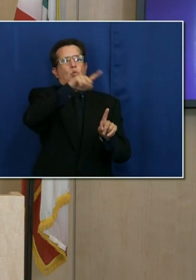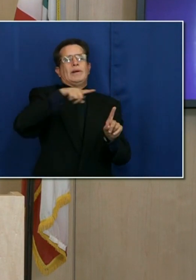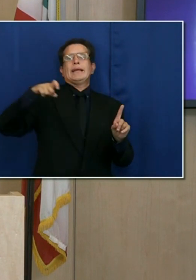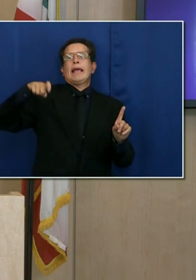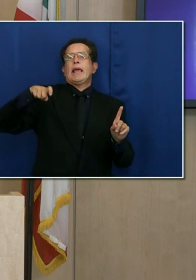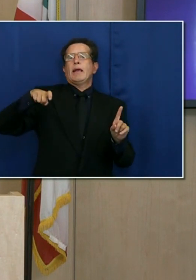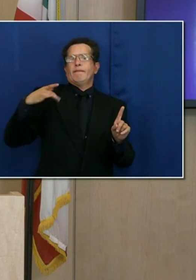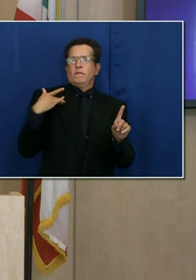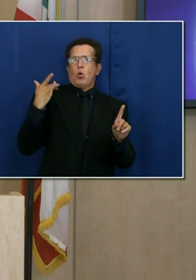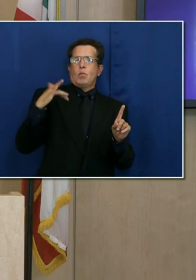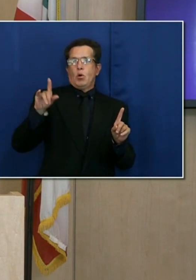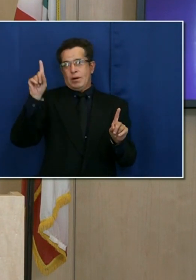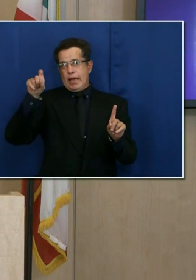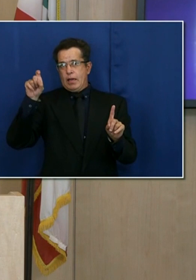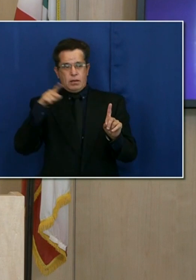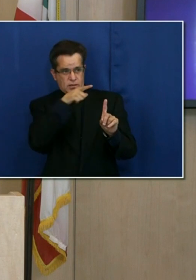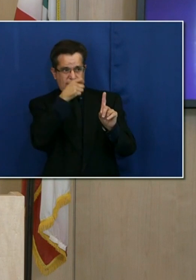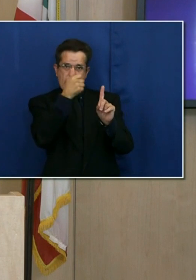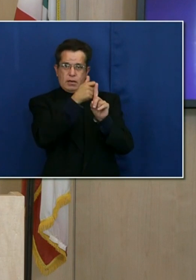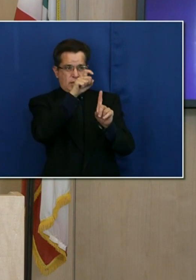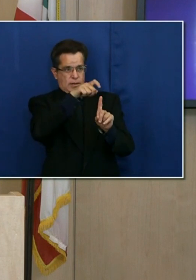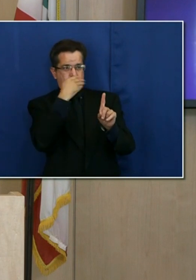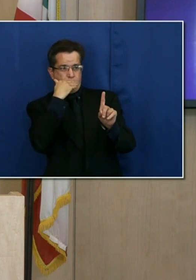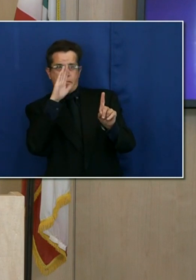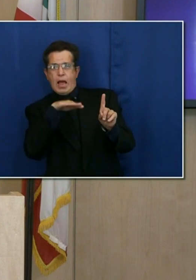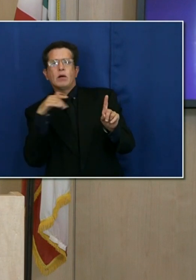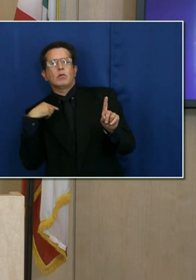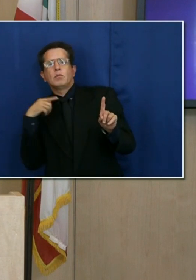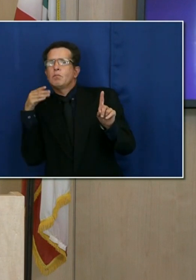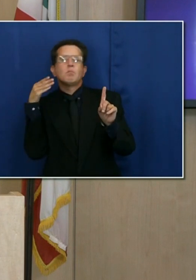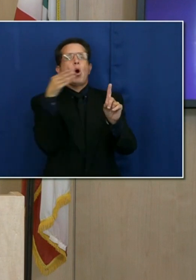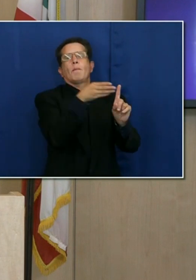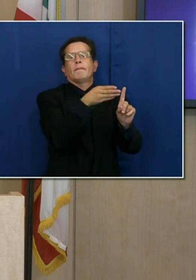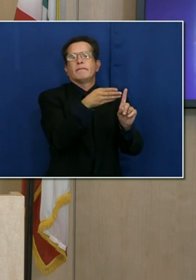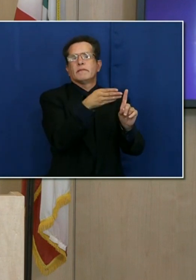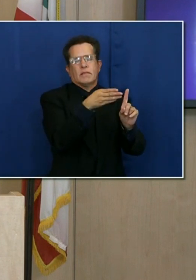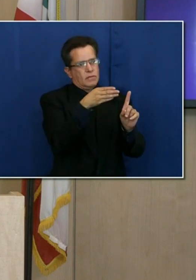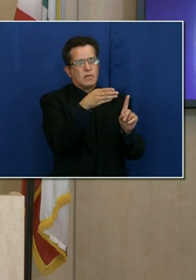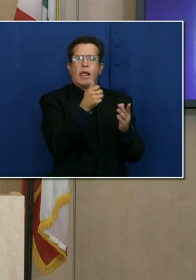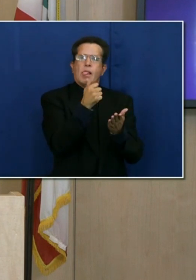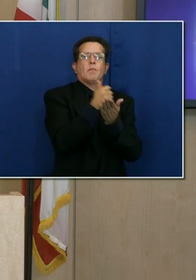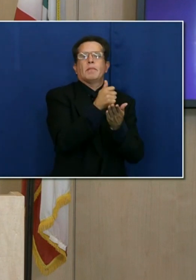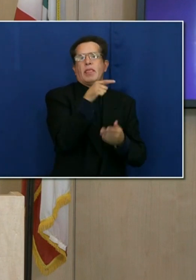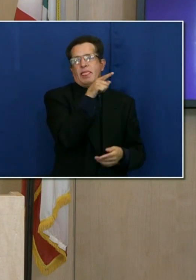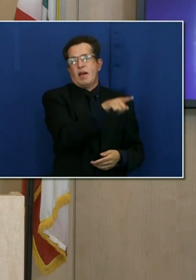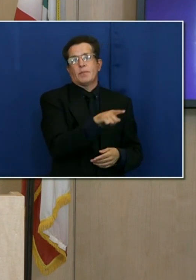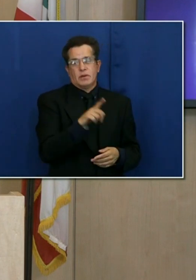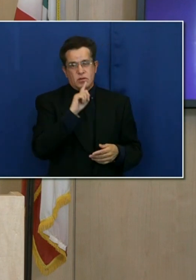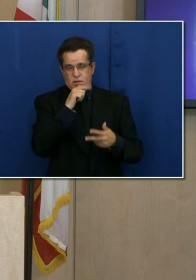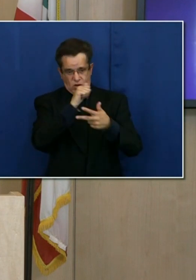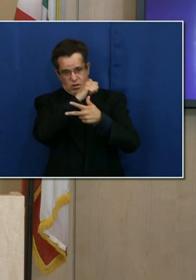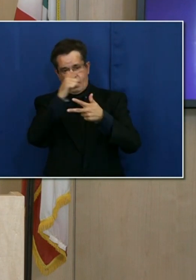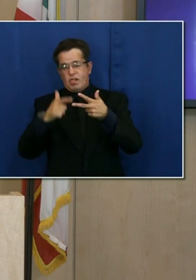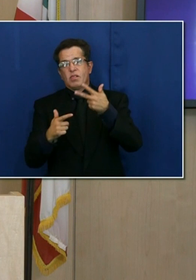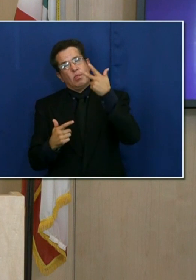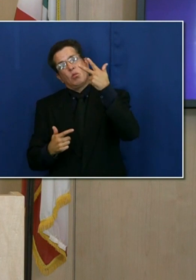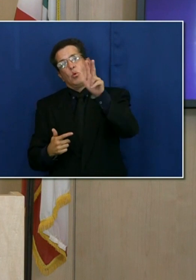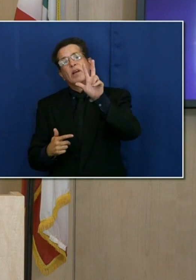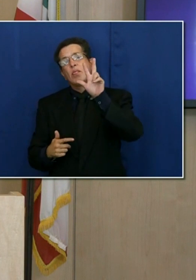communities that are hit the hardest or that are impacted the hardest. So those are 3